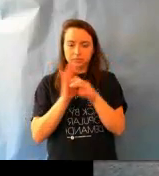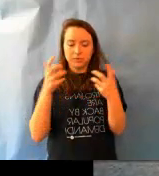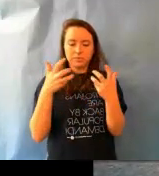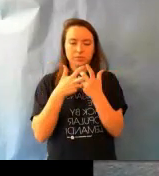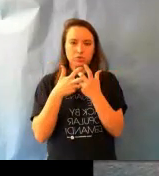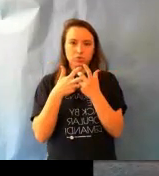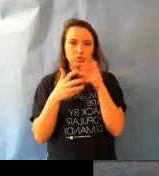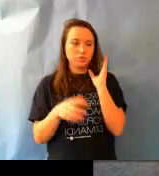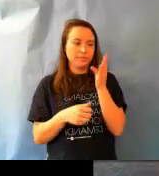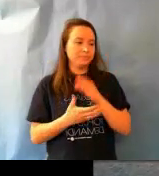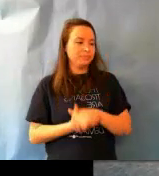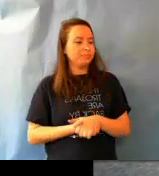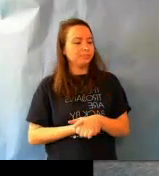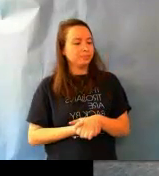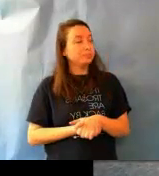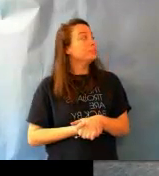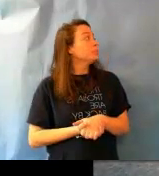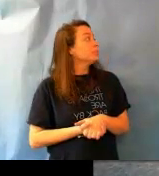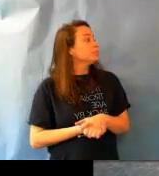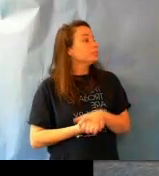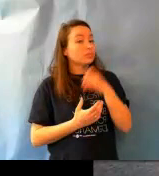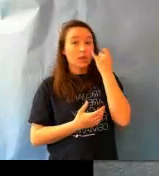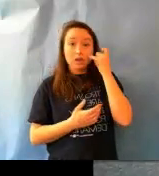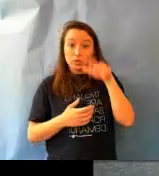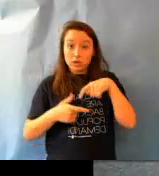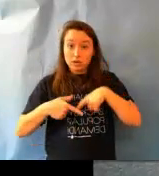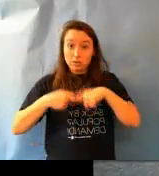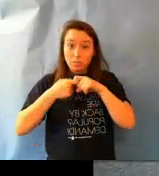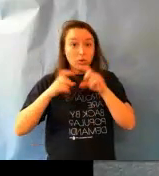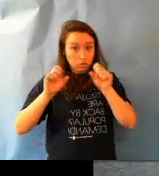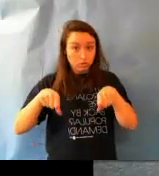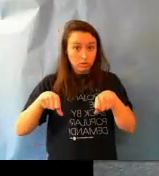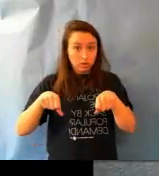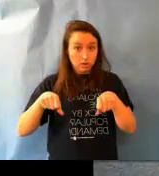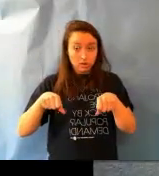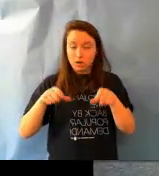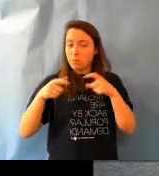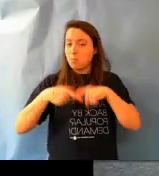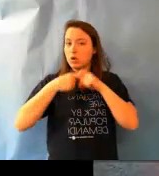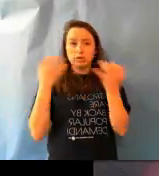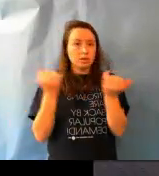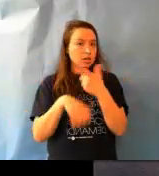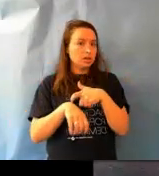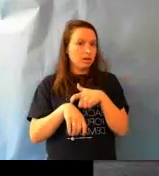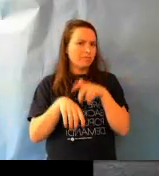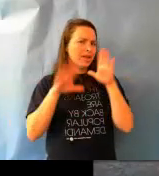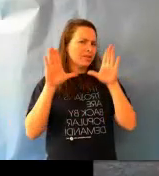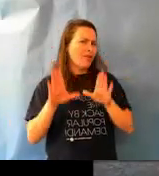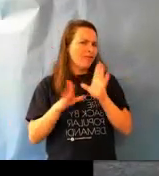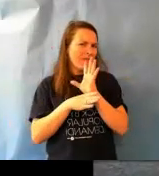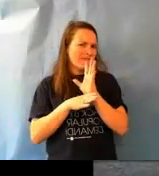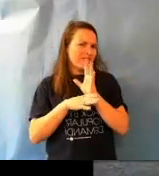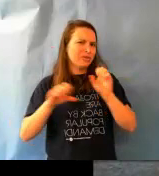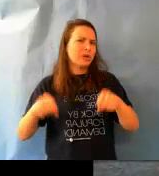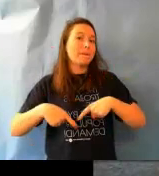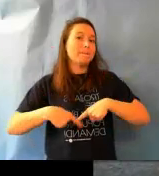number sentence. If you need to pause it and catch up, you can. Don't worry. That's the great thing about video is